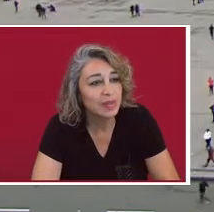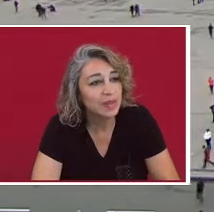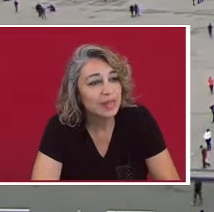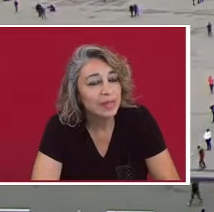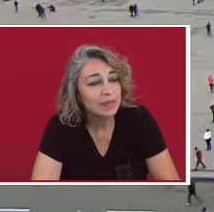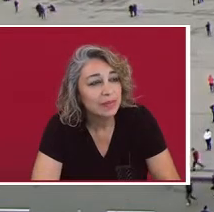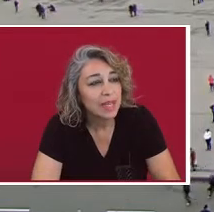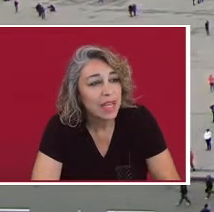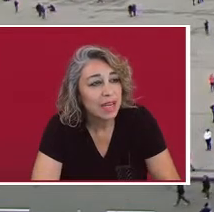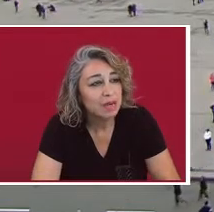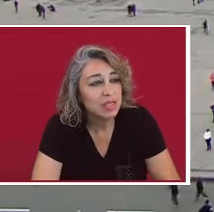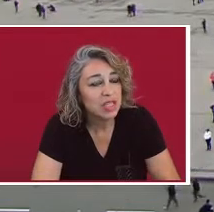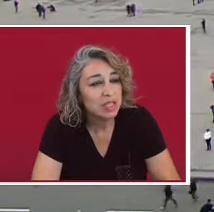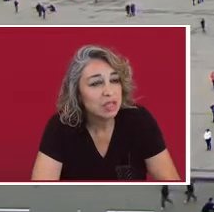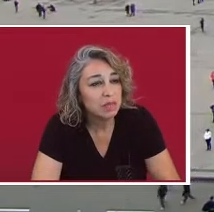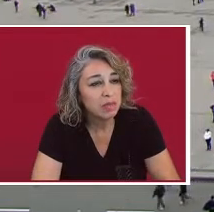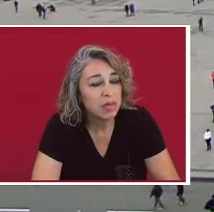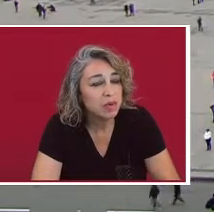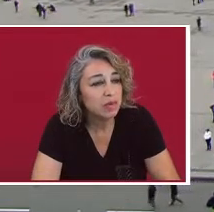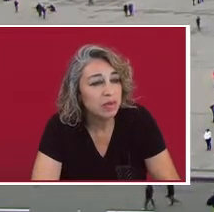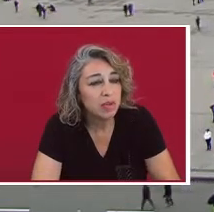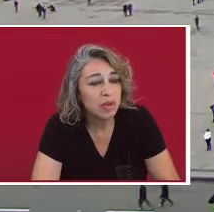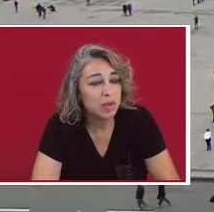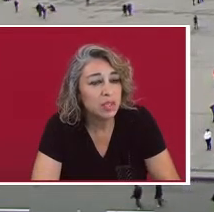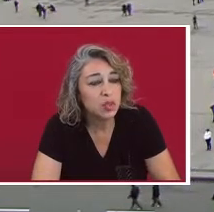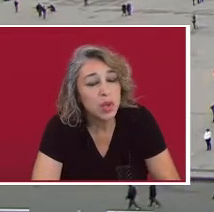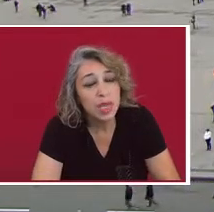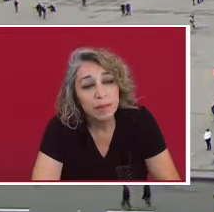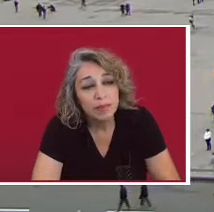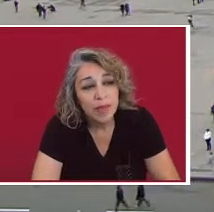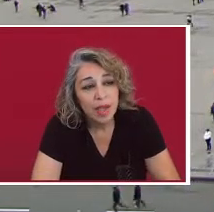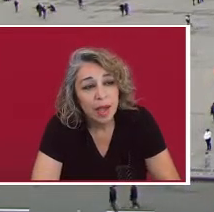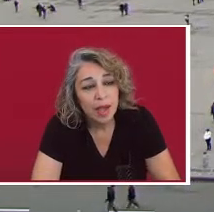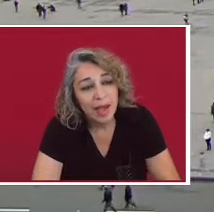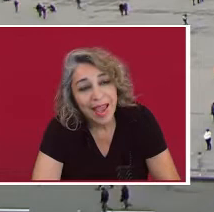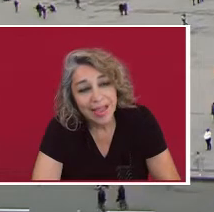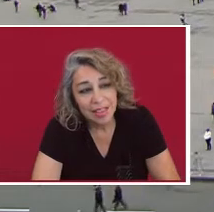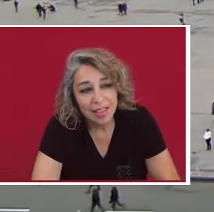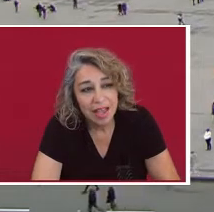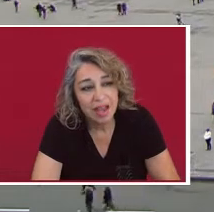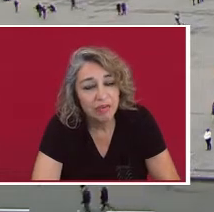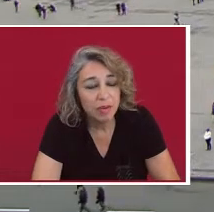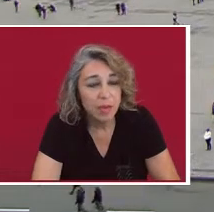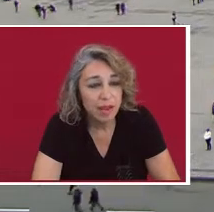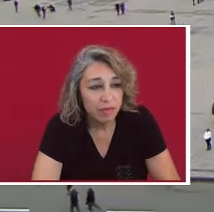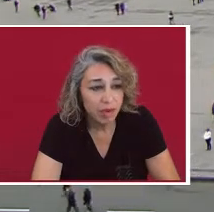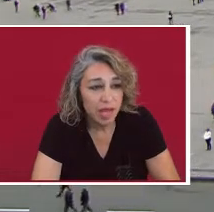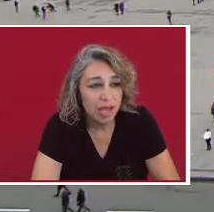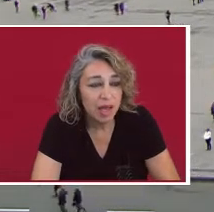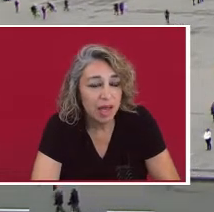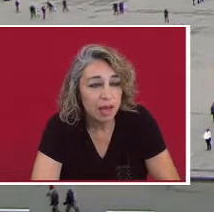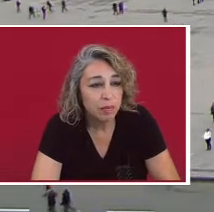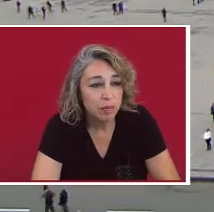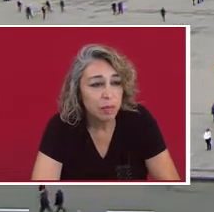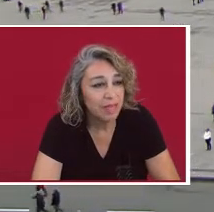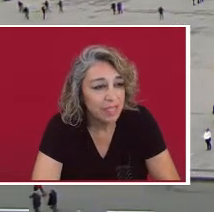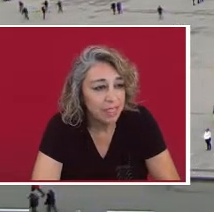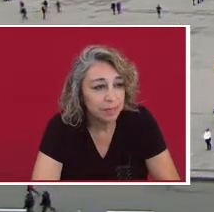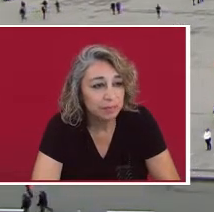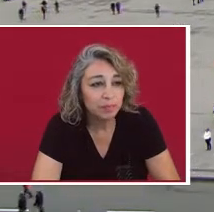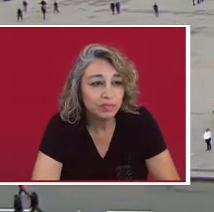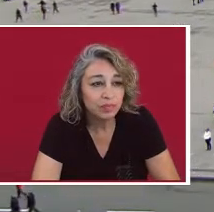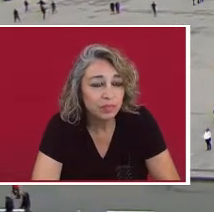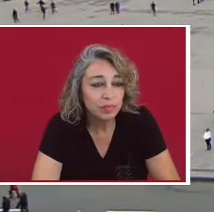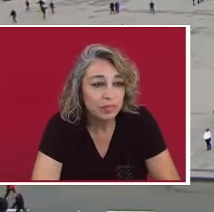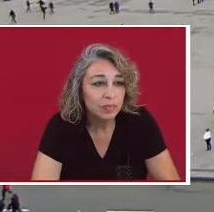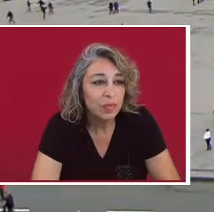style. And it was just beautiful. There was three acts from every province.